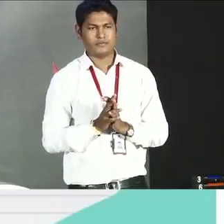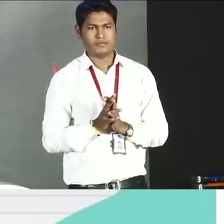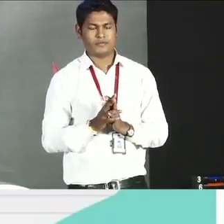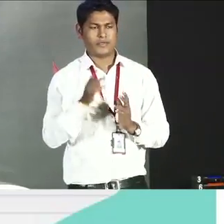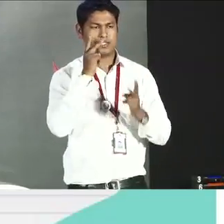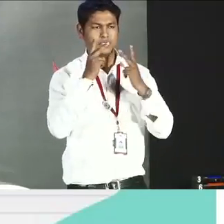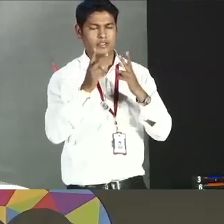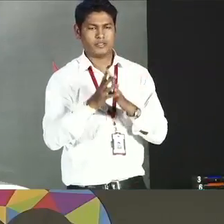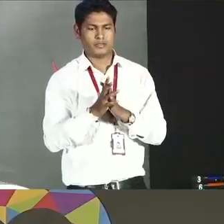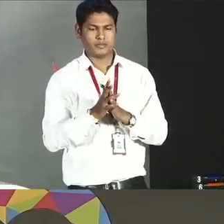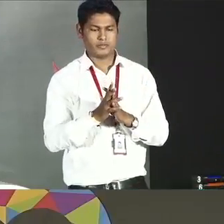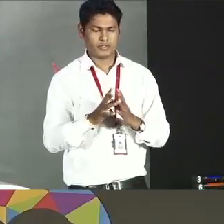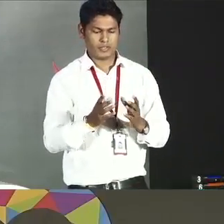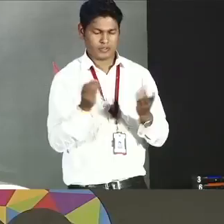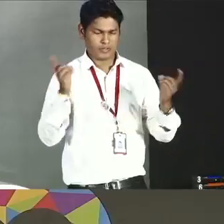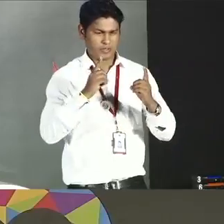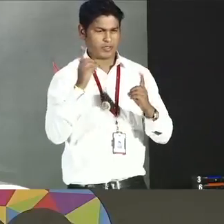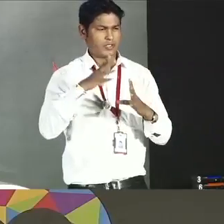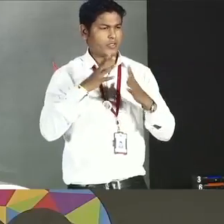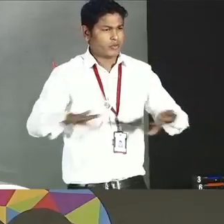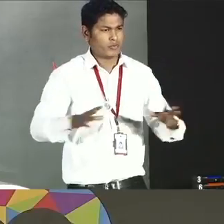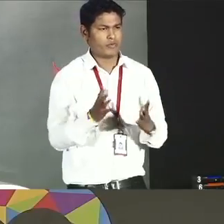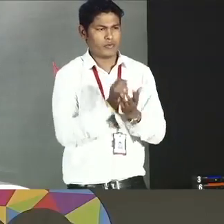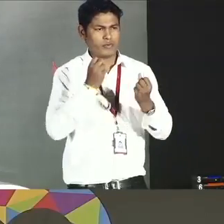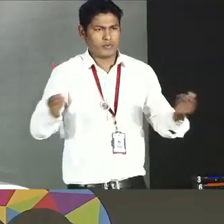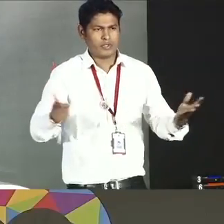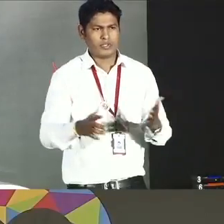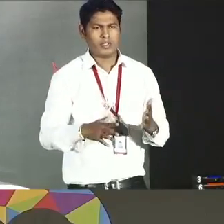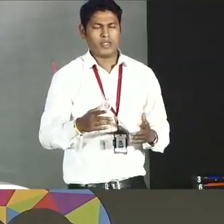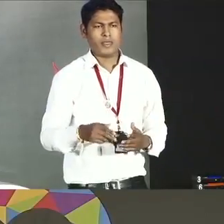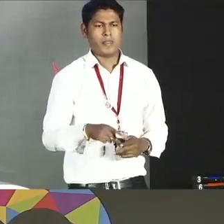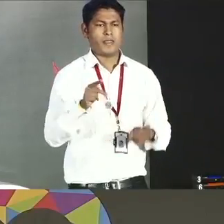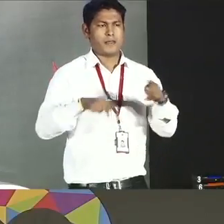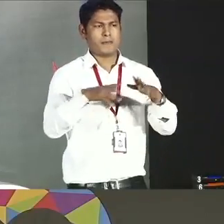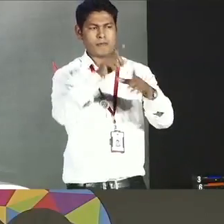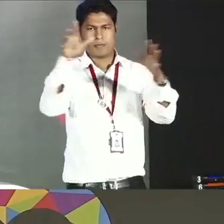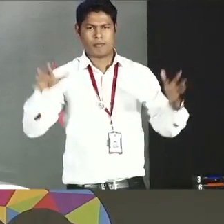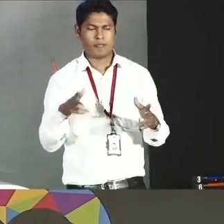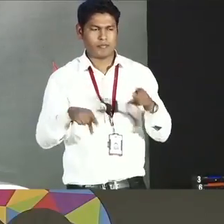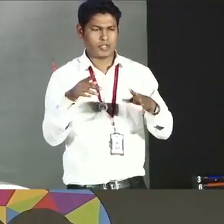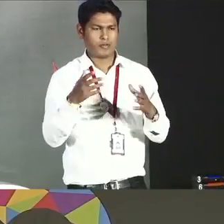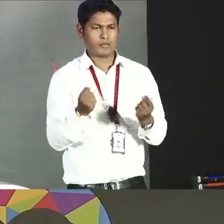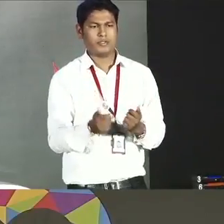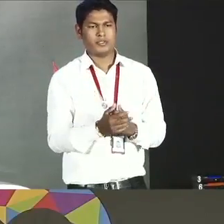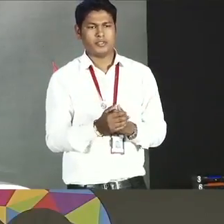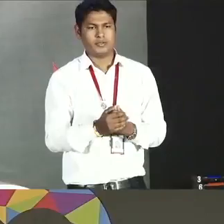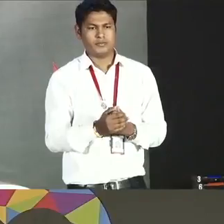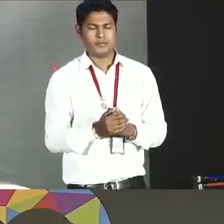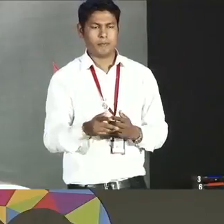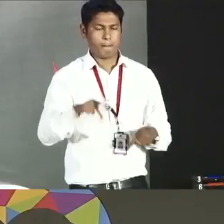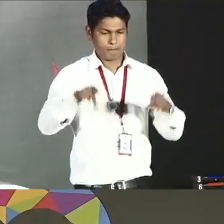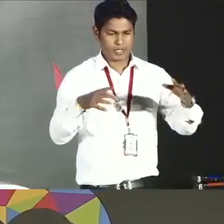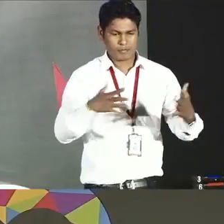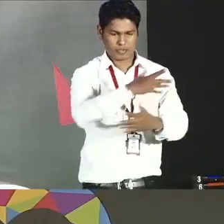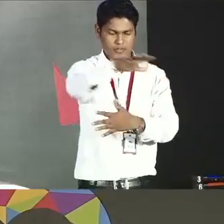see autism is growing very, very quickly. And there's a number of reasons for this. Certainly we have more awareness. People know